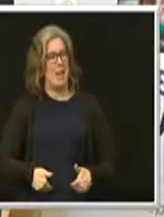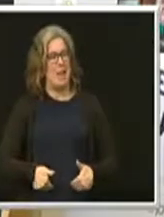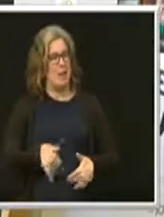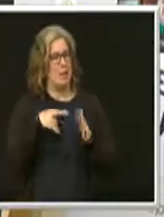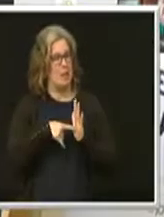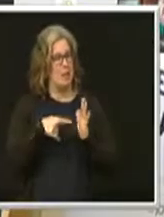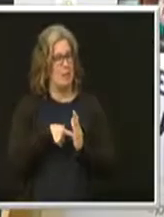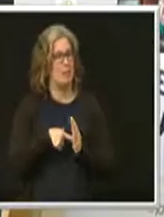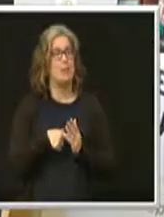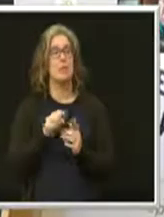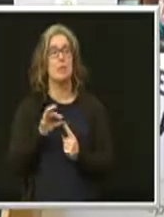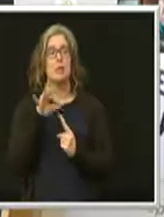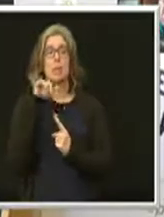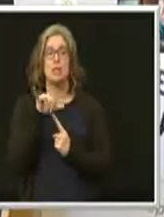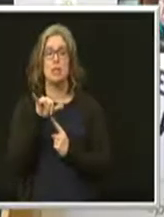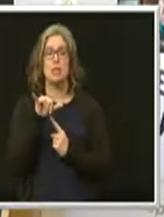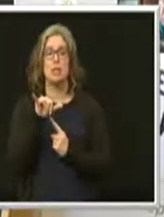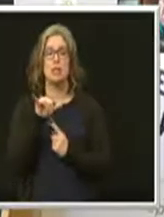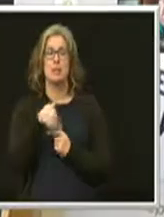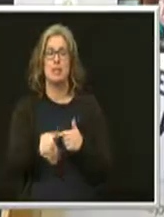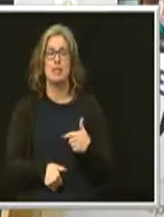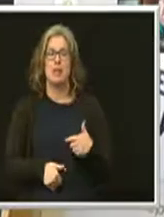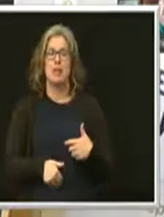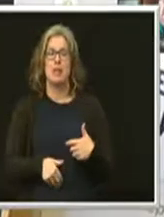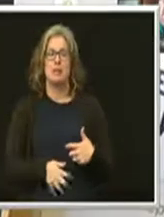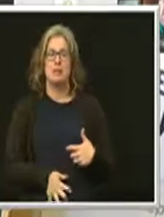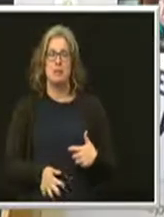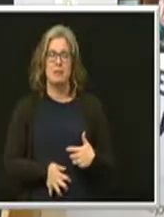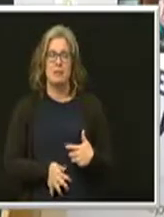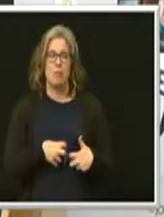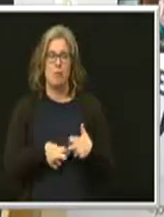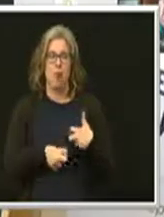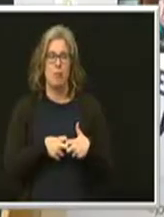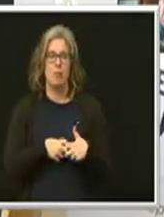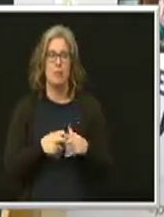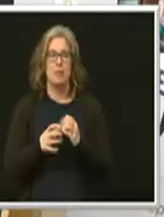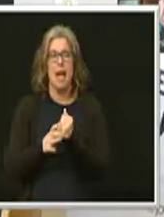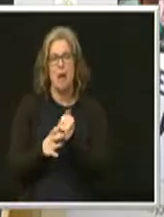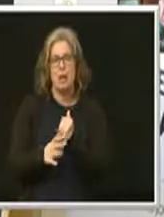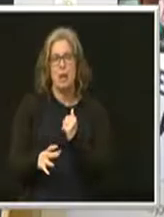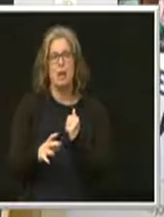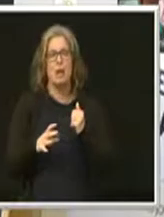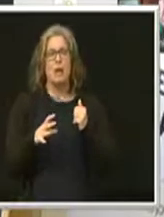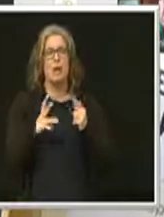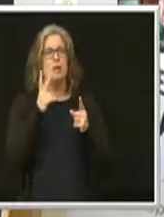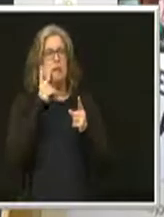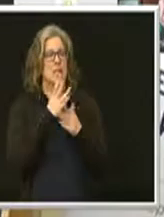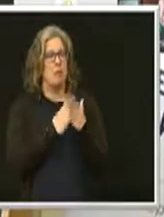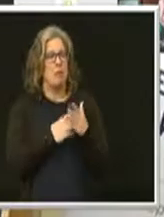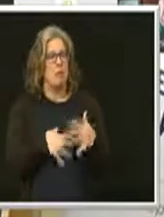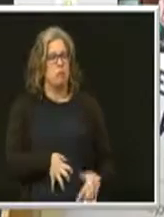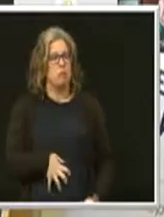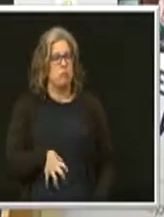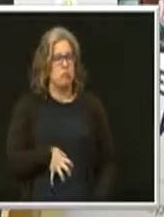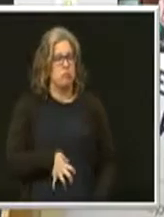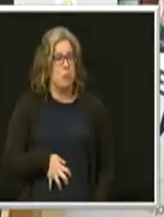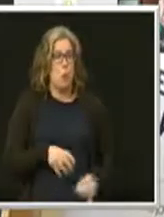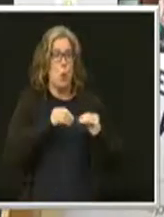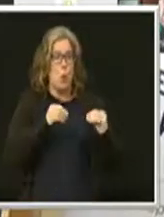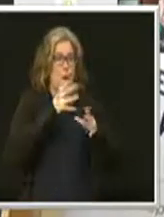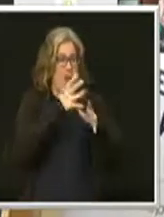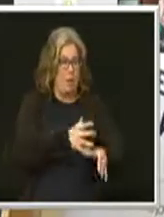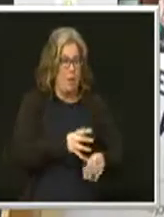symptoms, particularly some stomach discomfort with some diarrhea. We've been seeing some nausea without